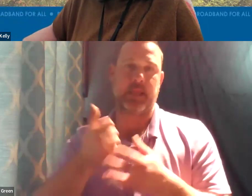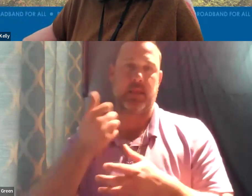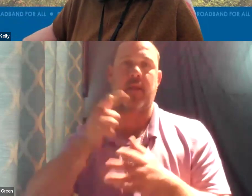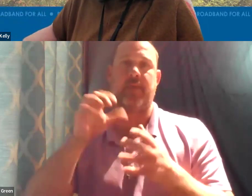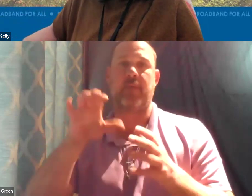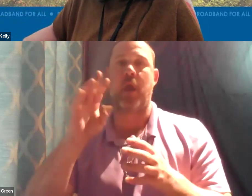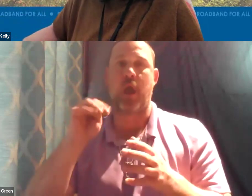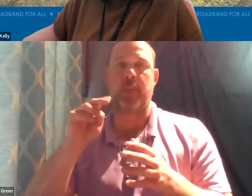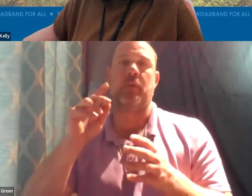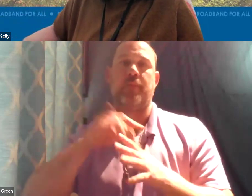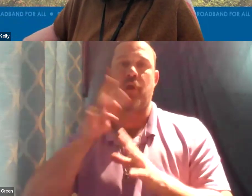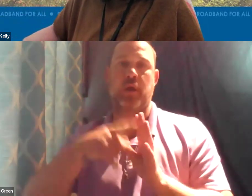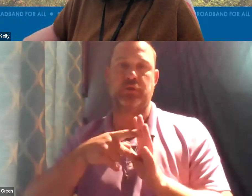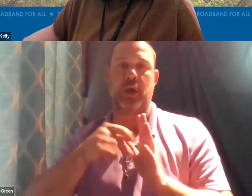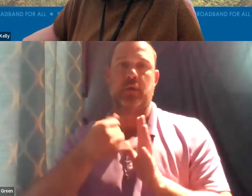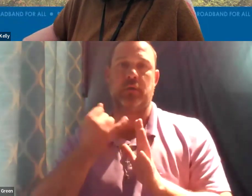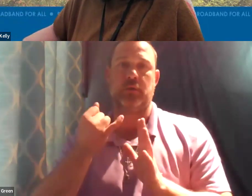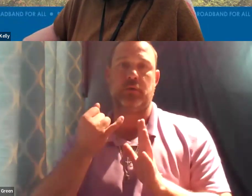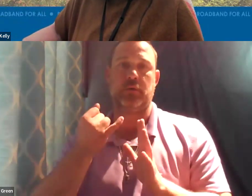Project in Calipatra.